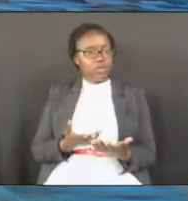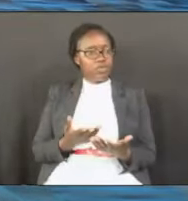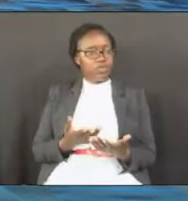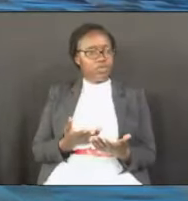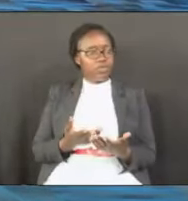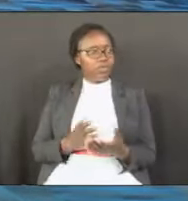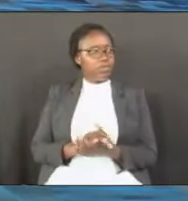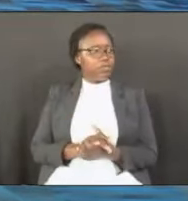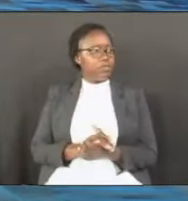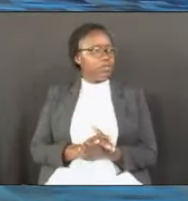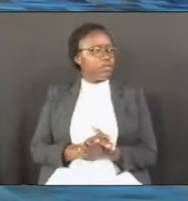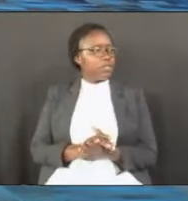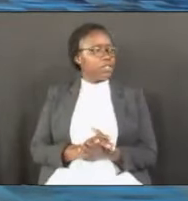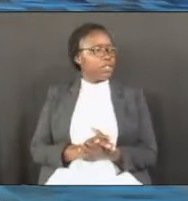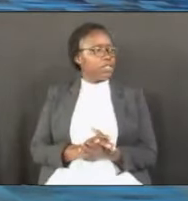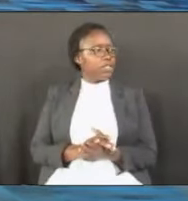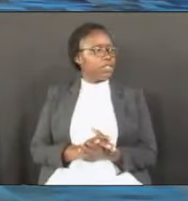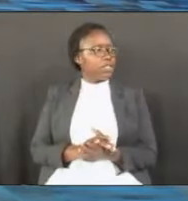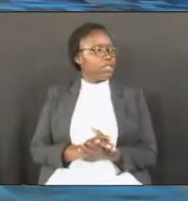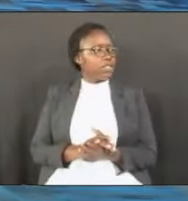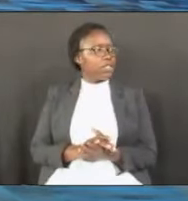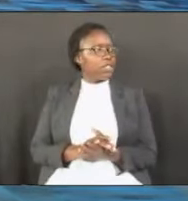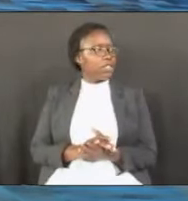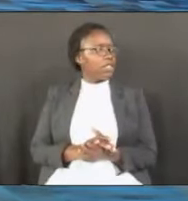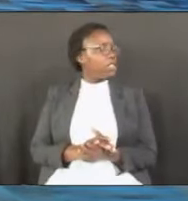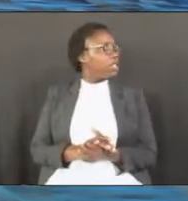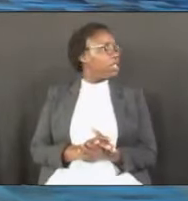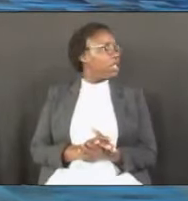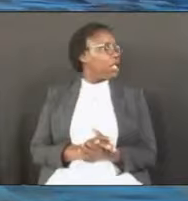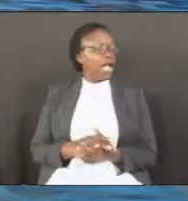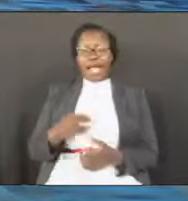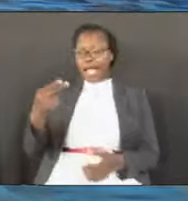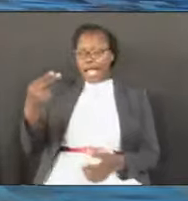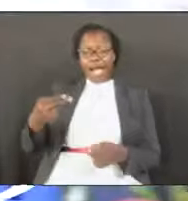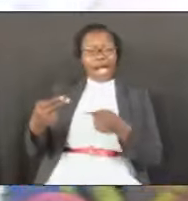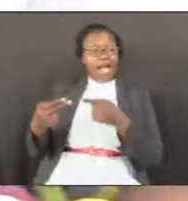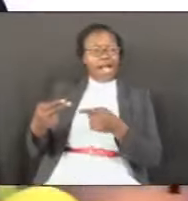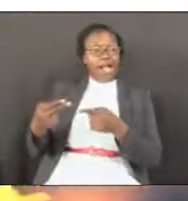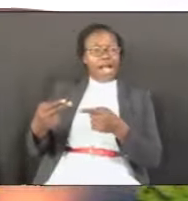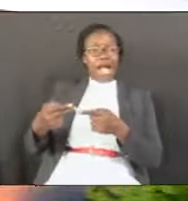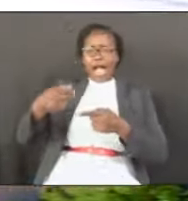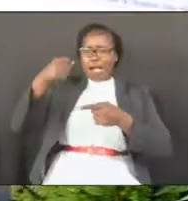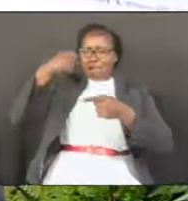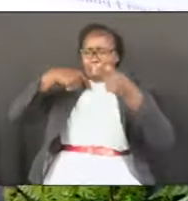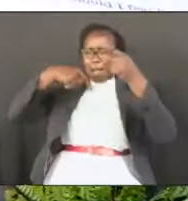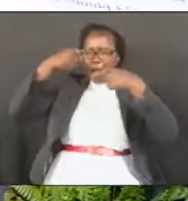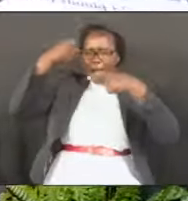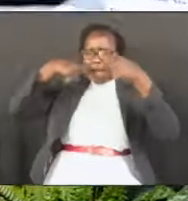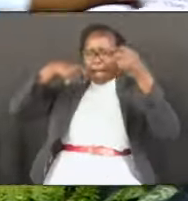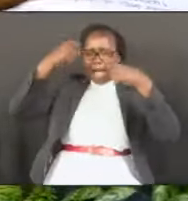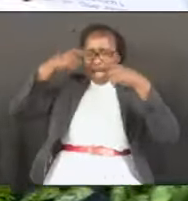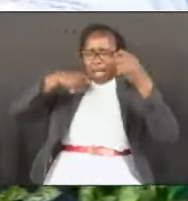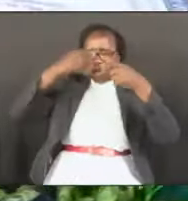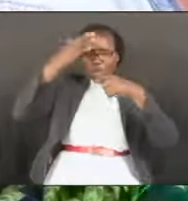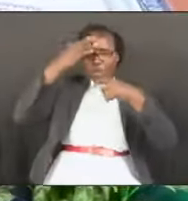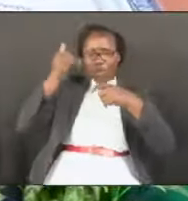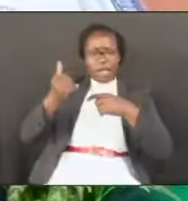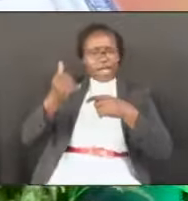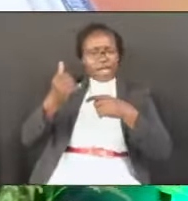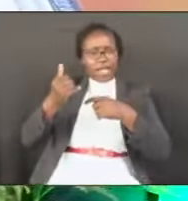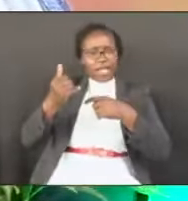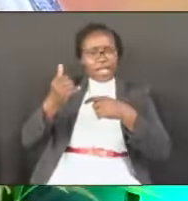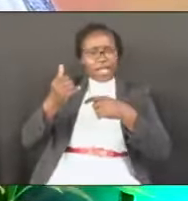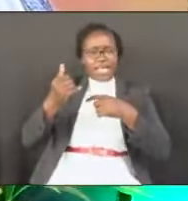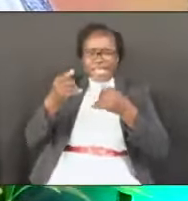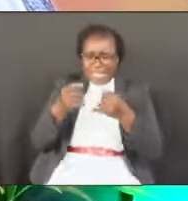You are so disconnected. I mean, Aga has been crying here because of the dryness of the